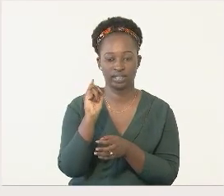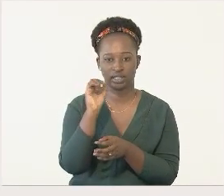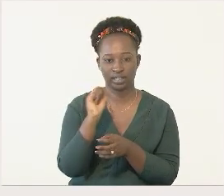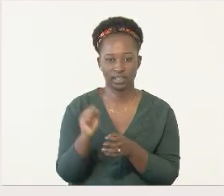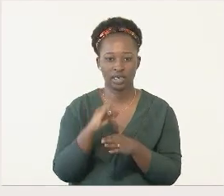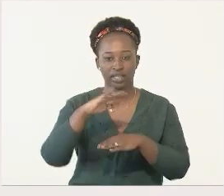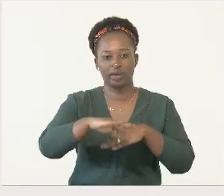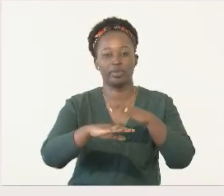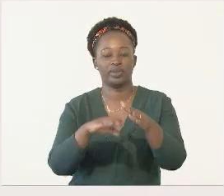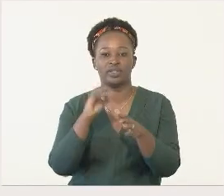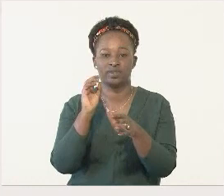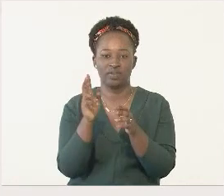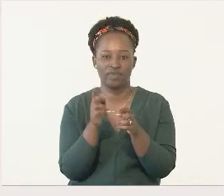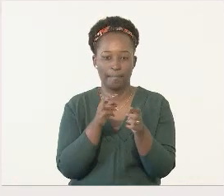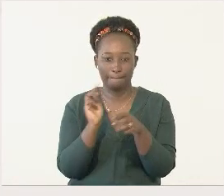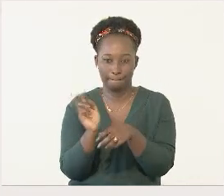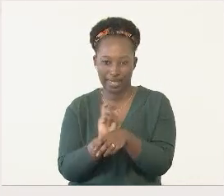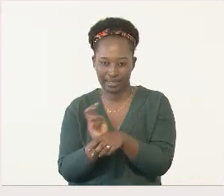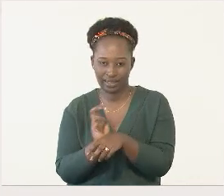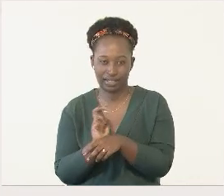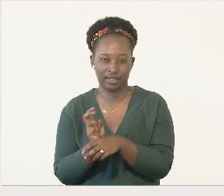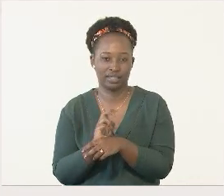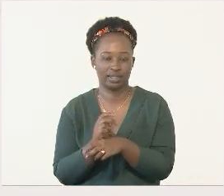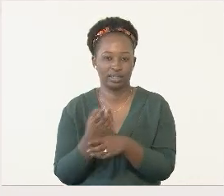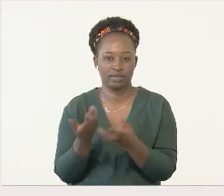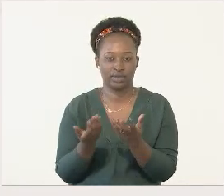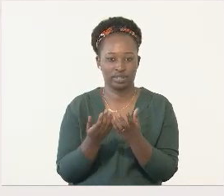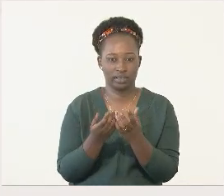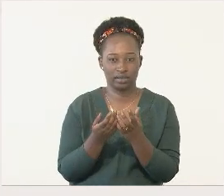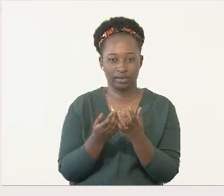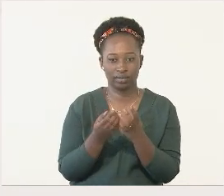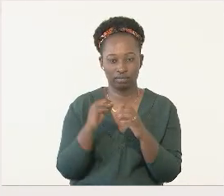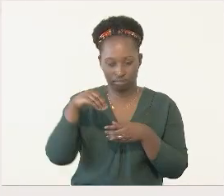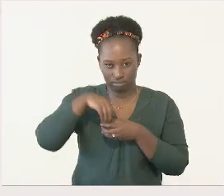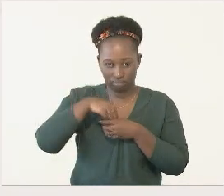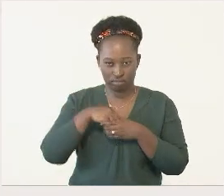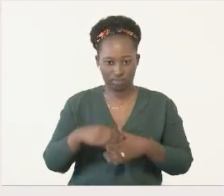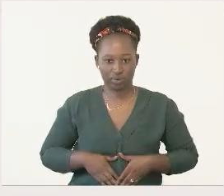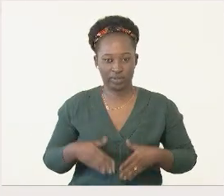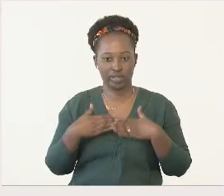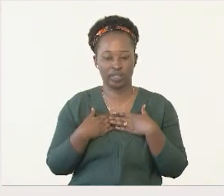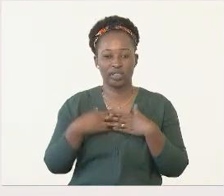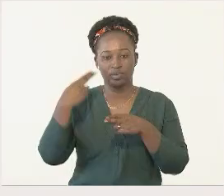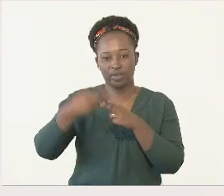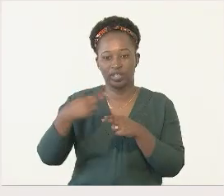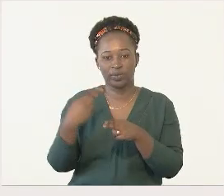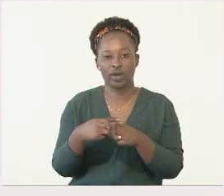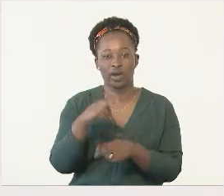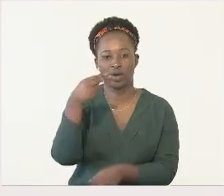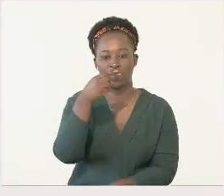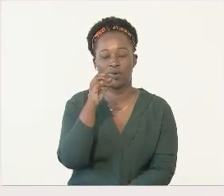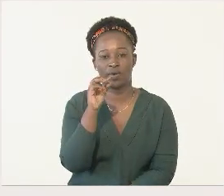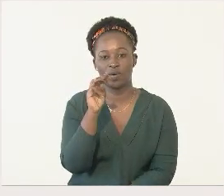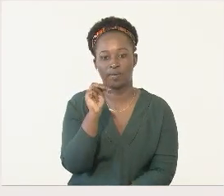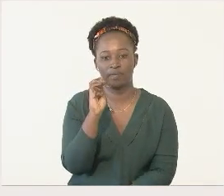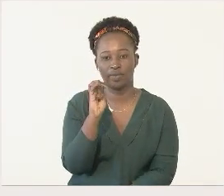a constant internal environment in an organism is referred to as homeostasis. So let's have